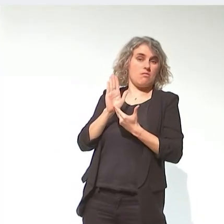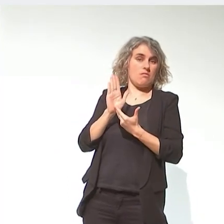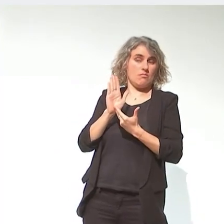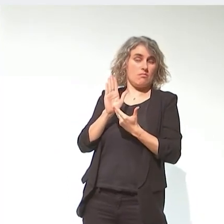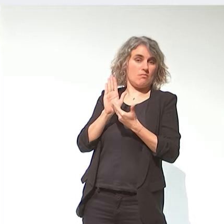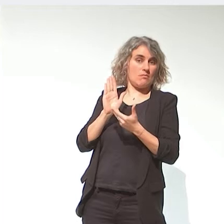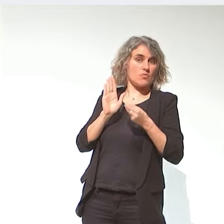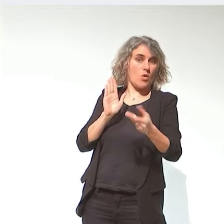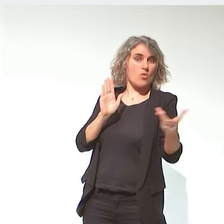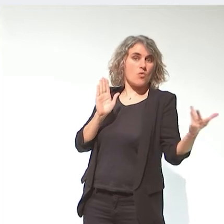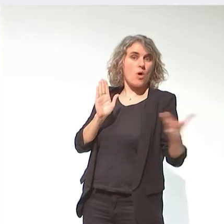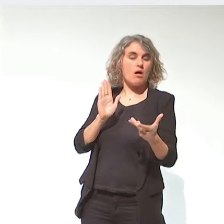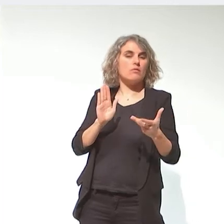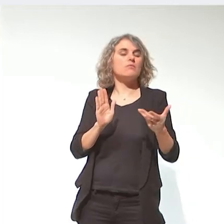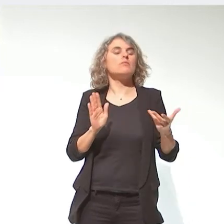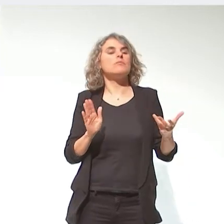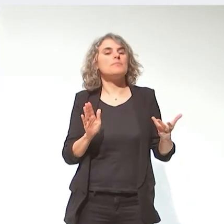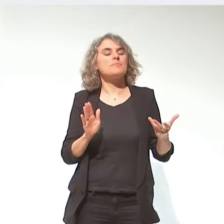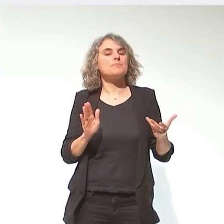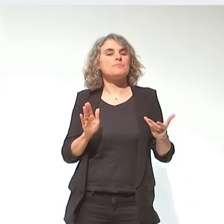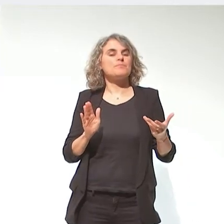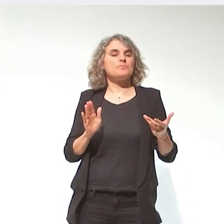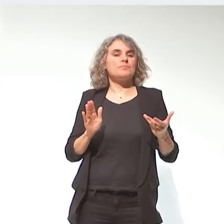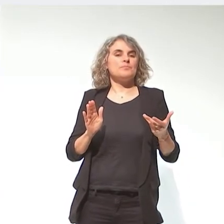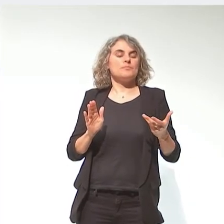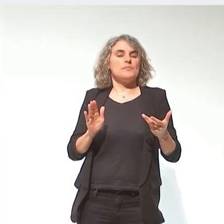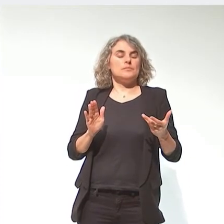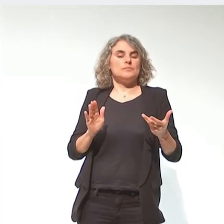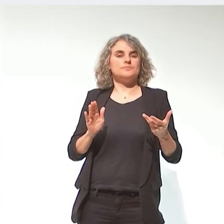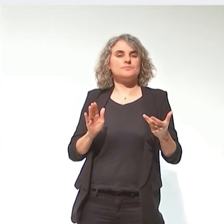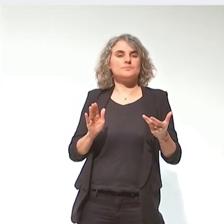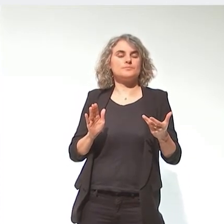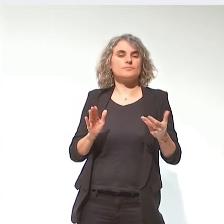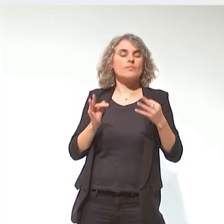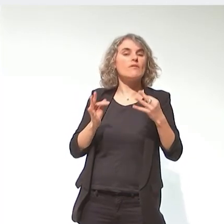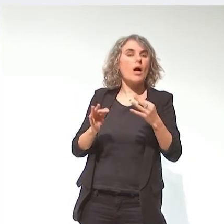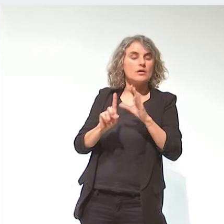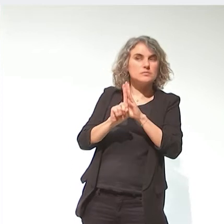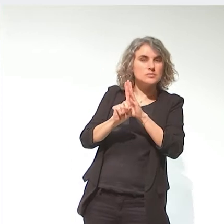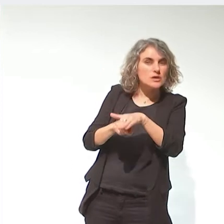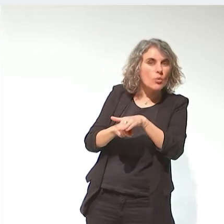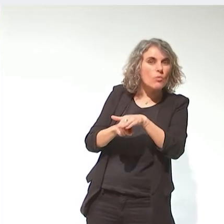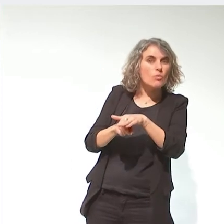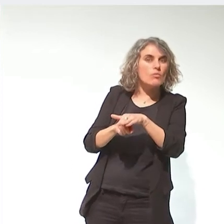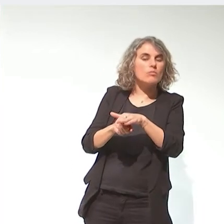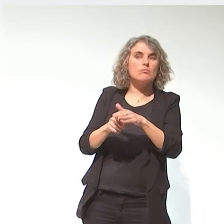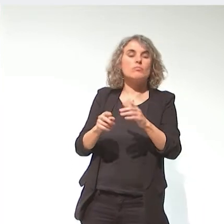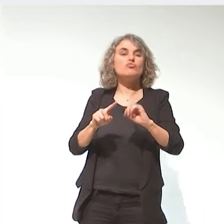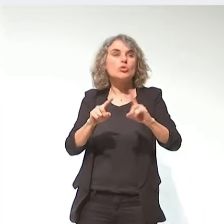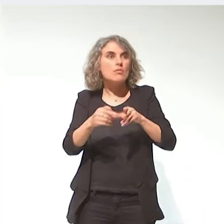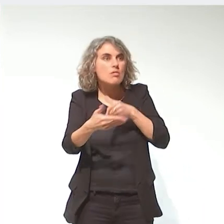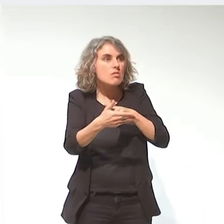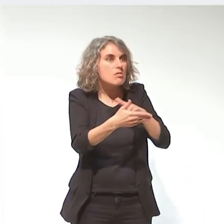of disability in access to goods and services available to the public.